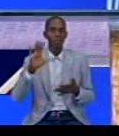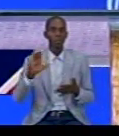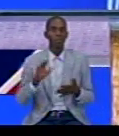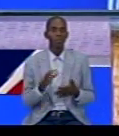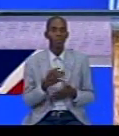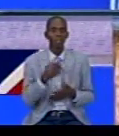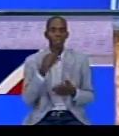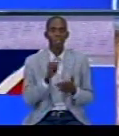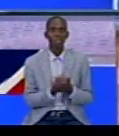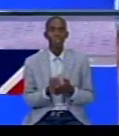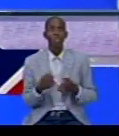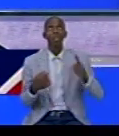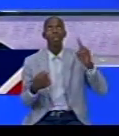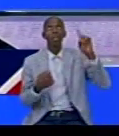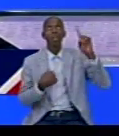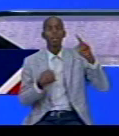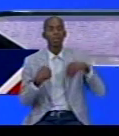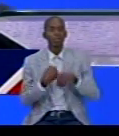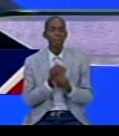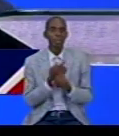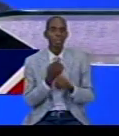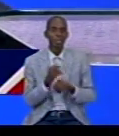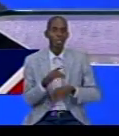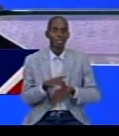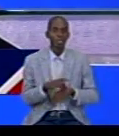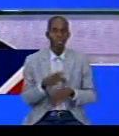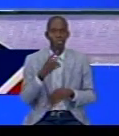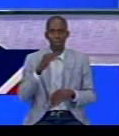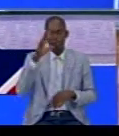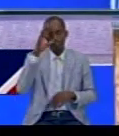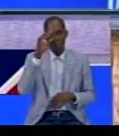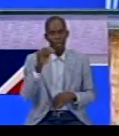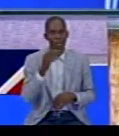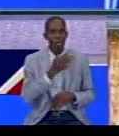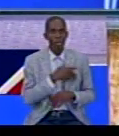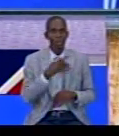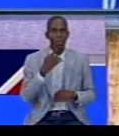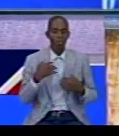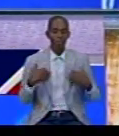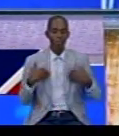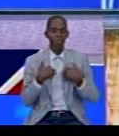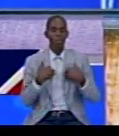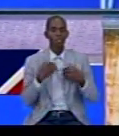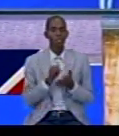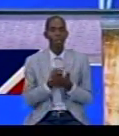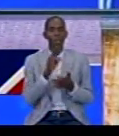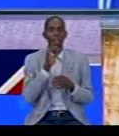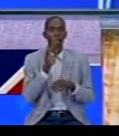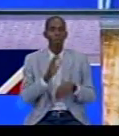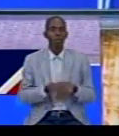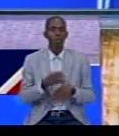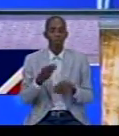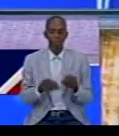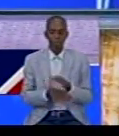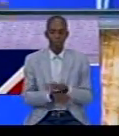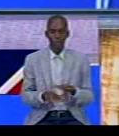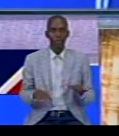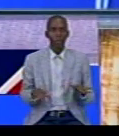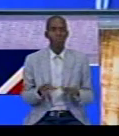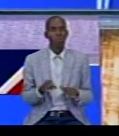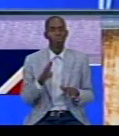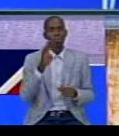I have made the earth, the man and the beast that are upon the